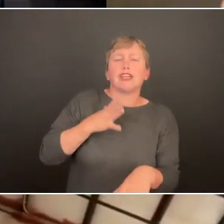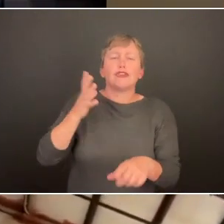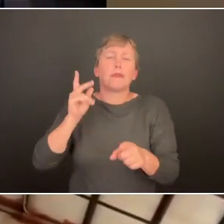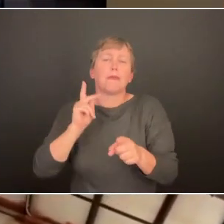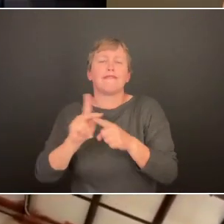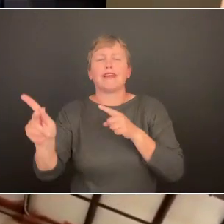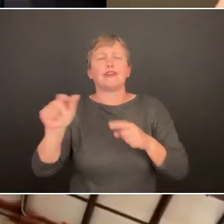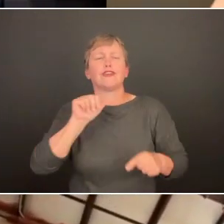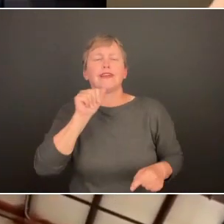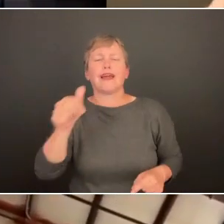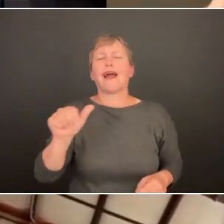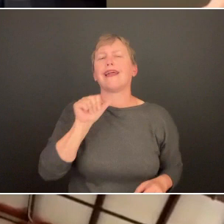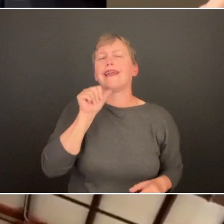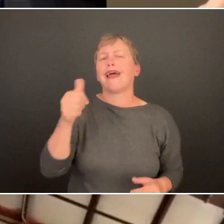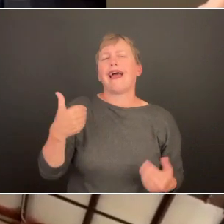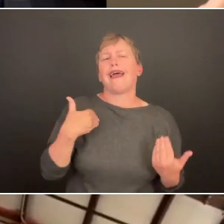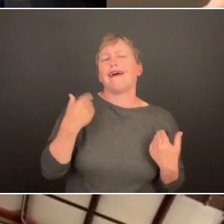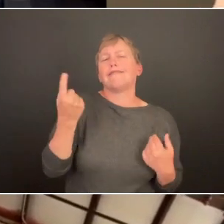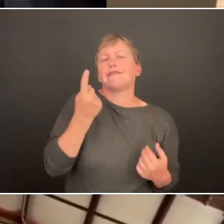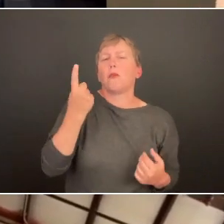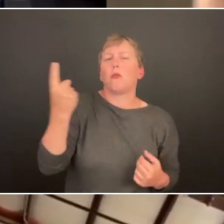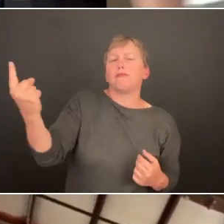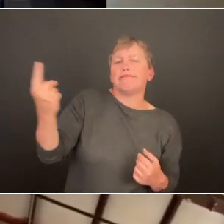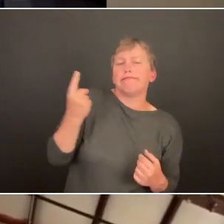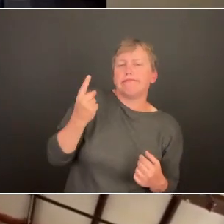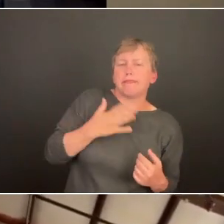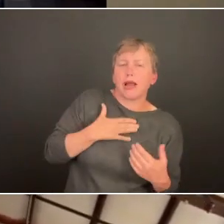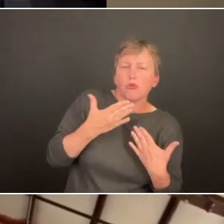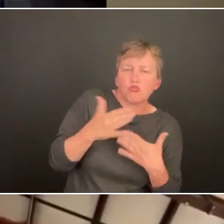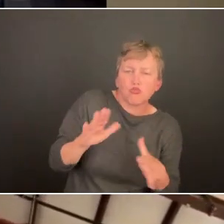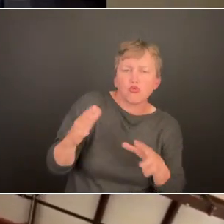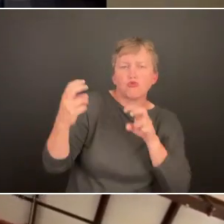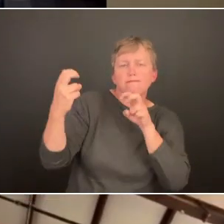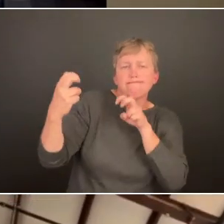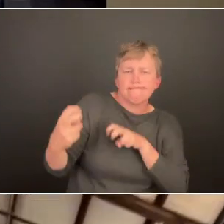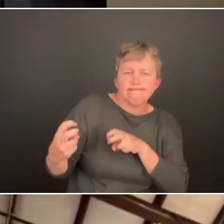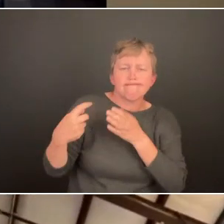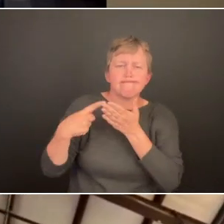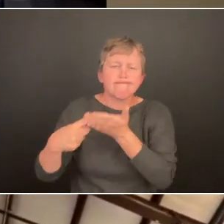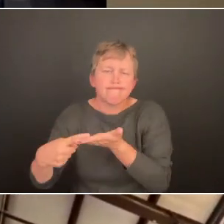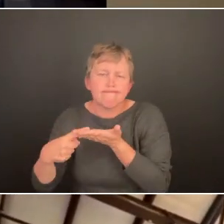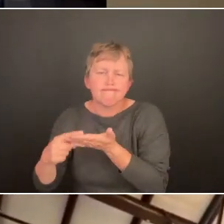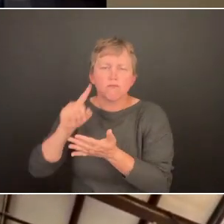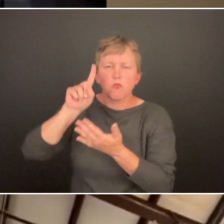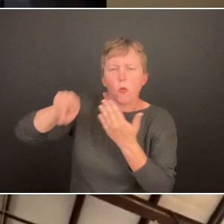there was no discussion about it besides that class.